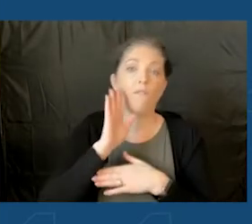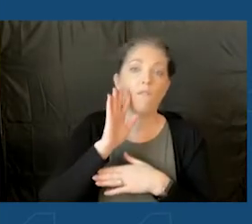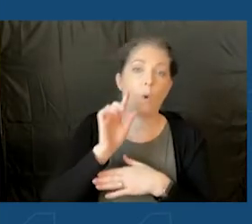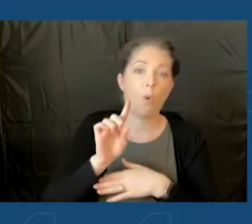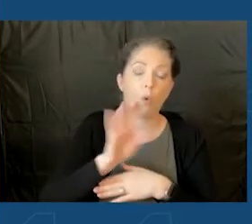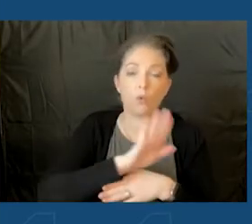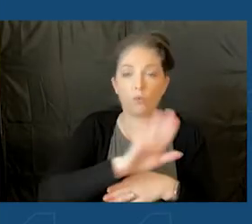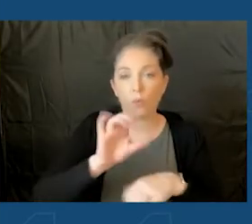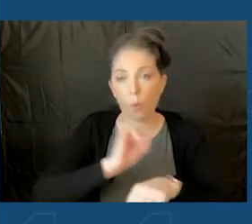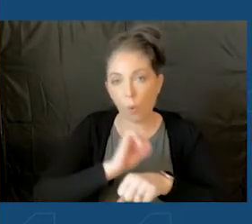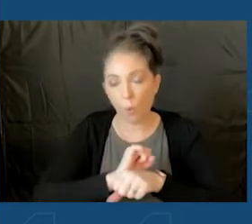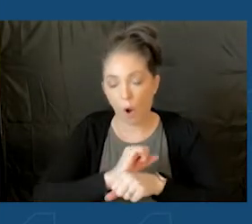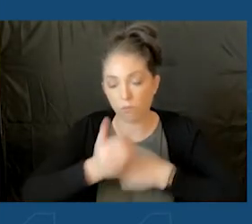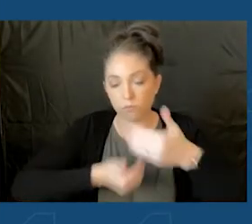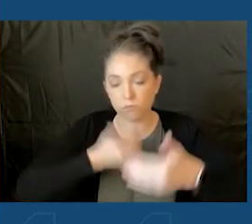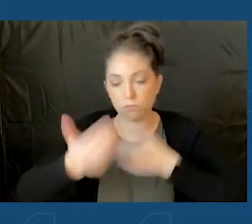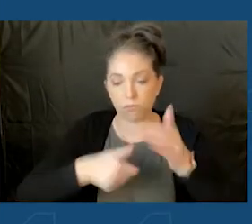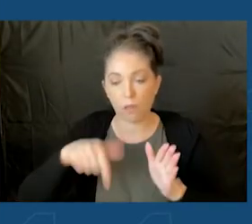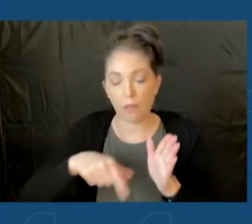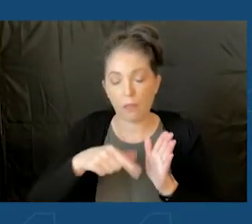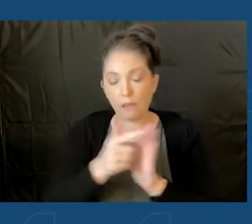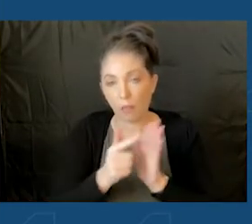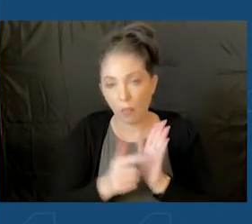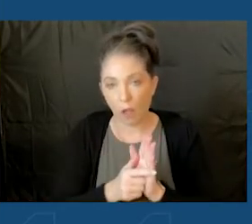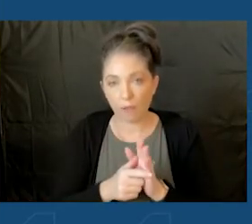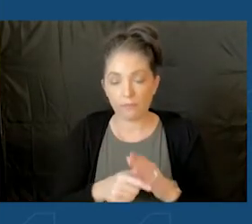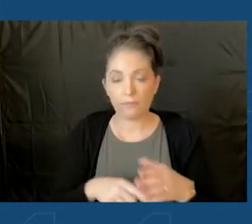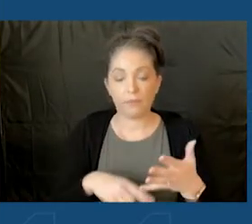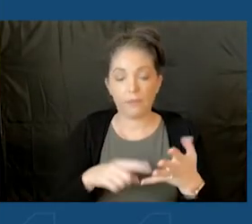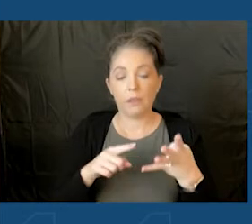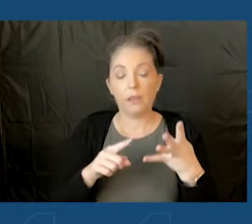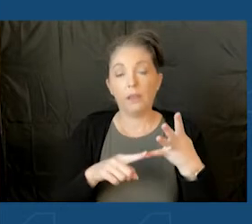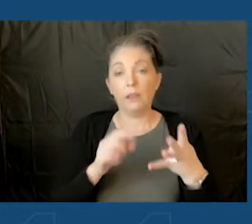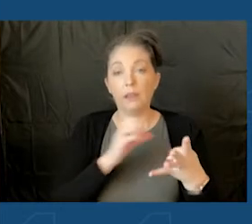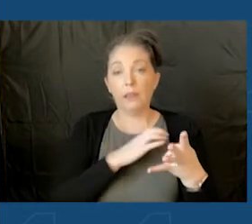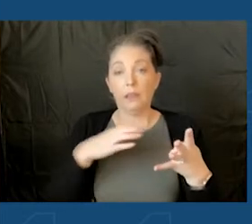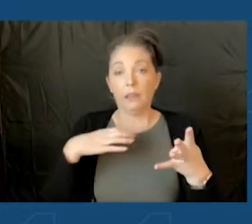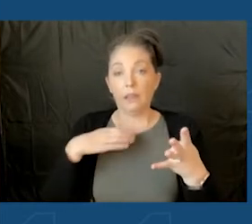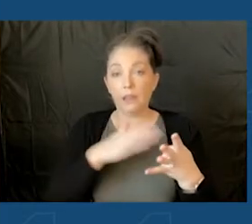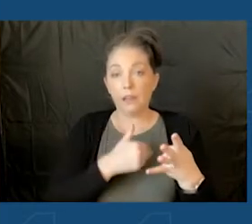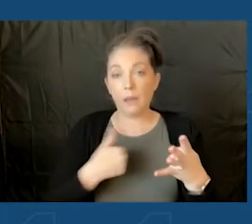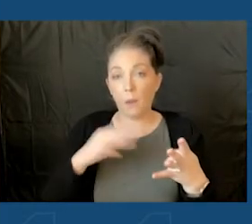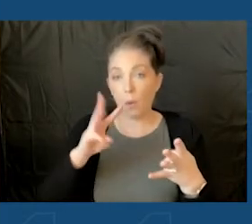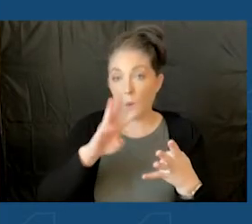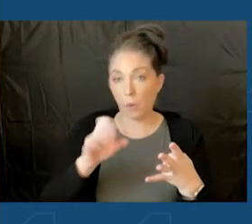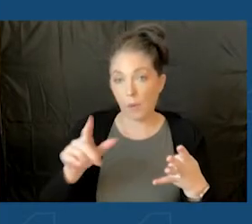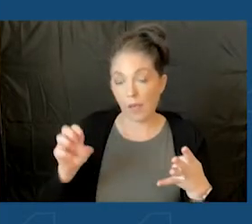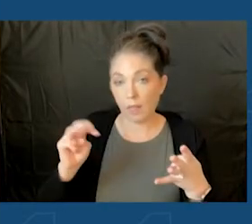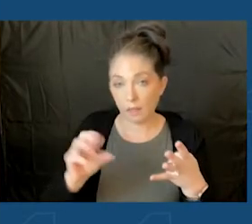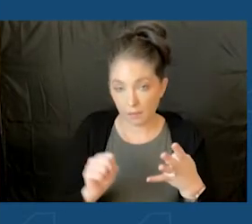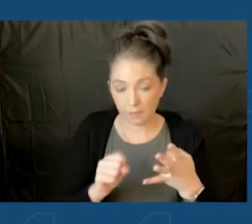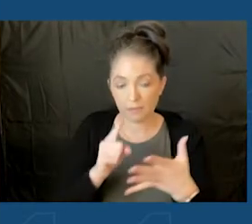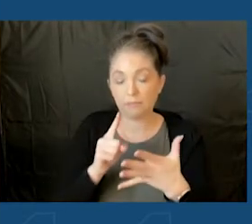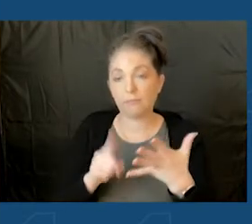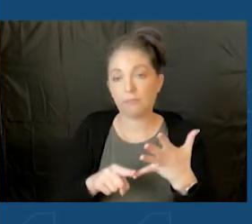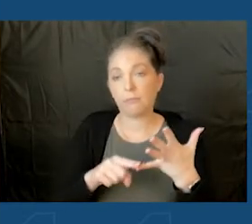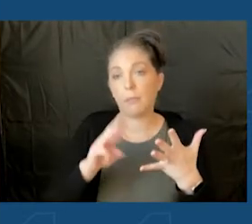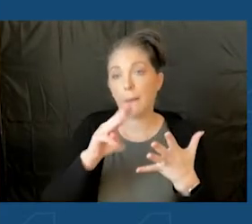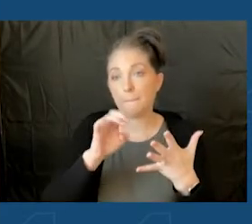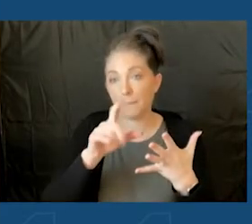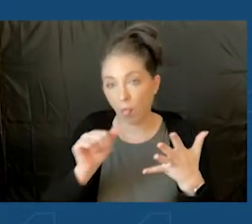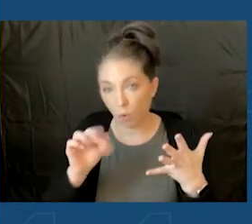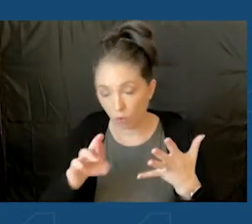legislation. Council Member Williams, as well as our former Council Member Danique Miller, Council